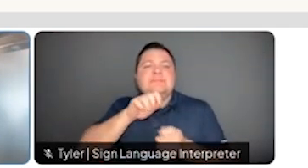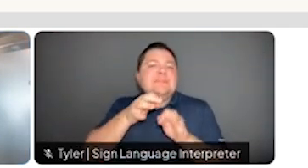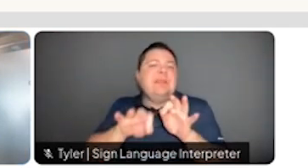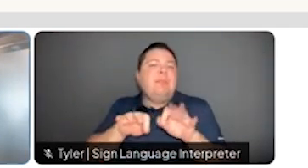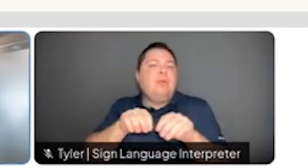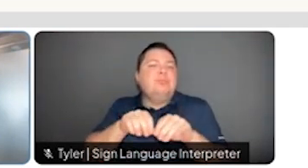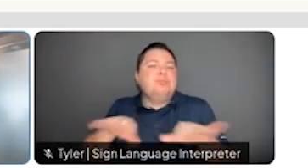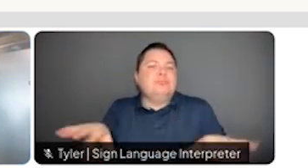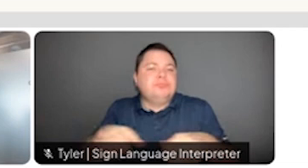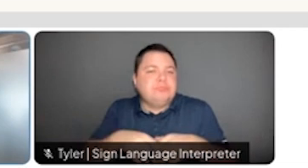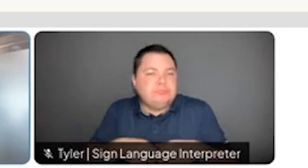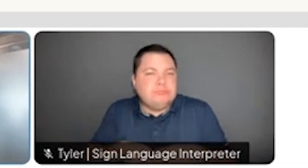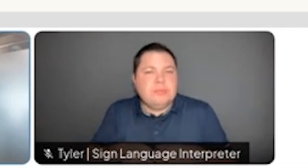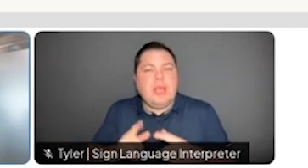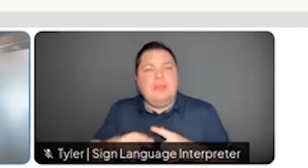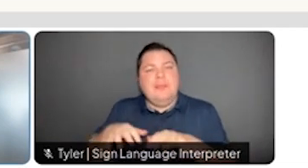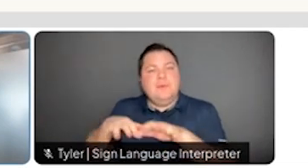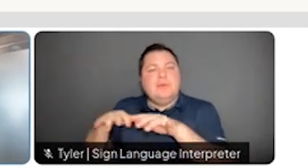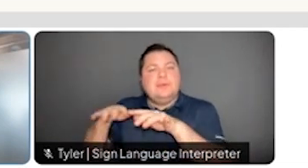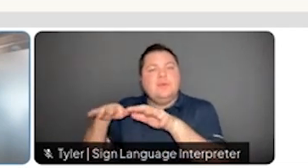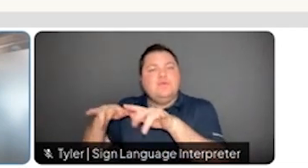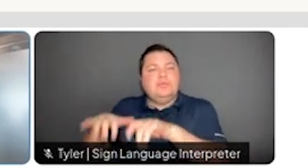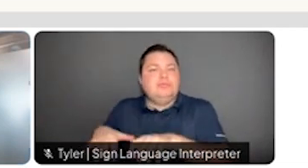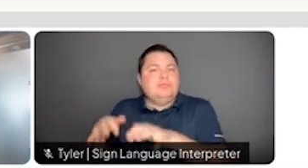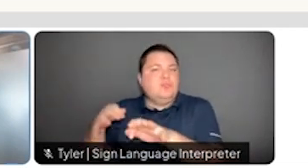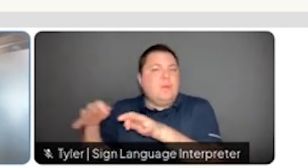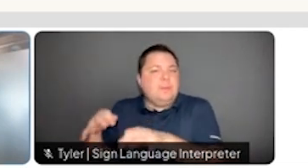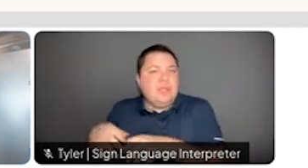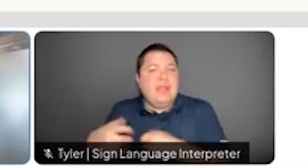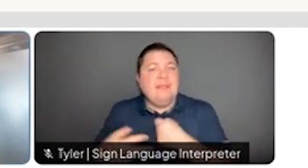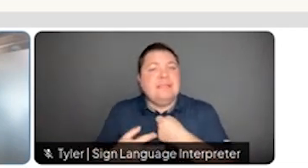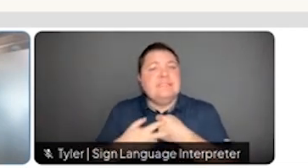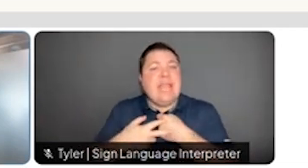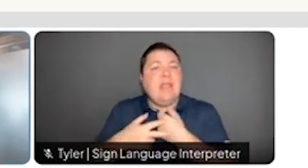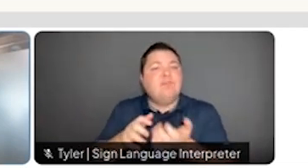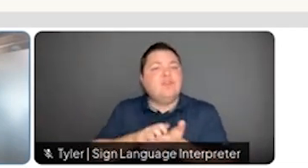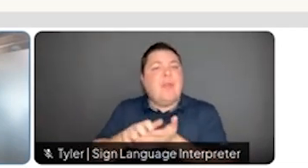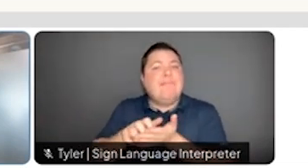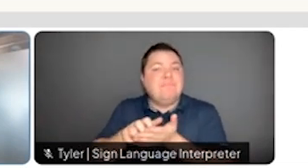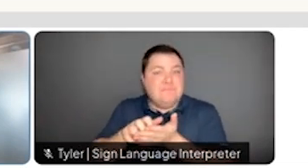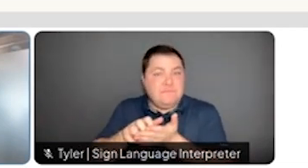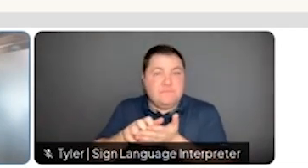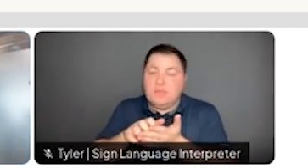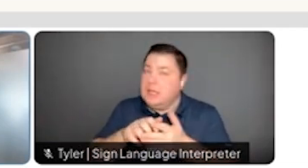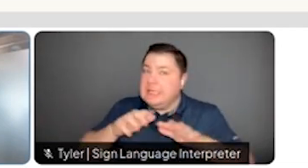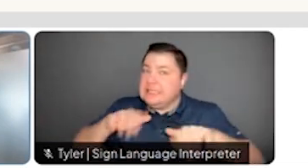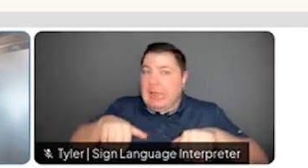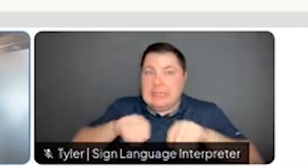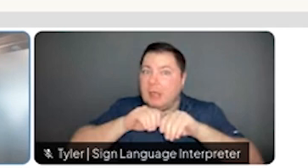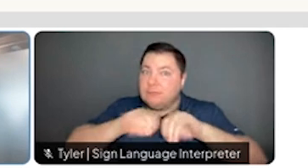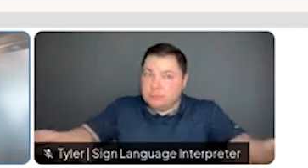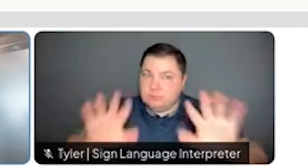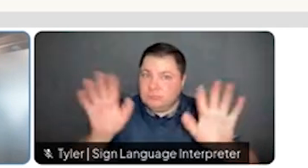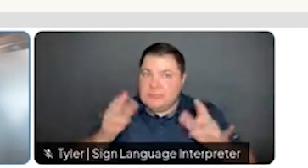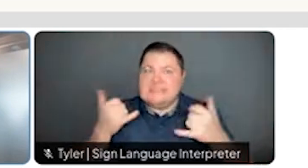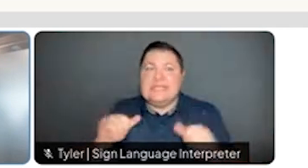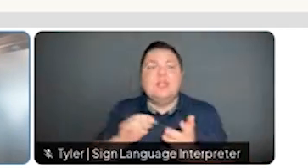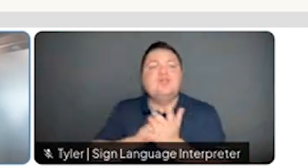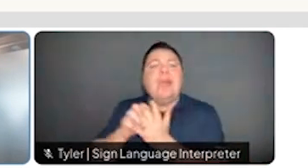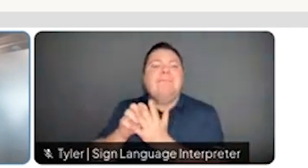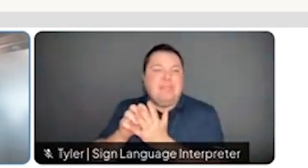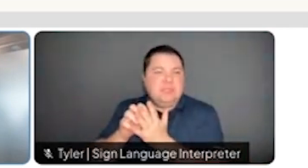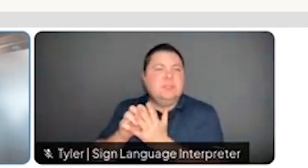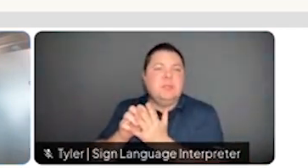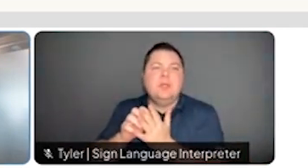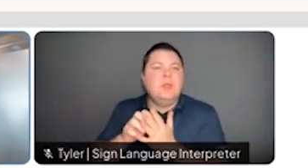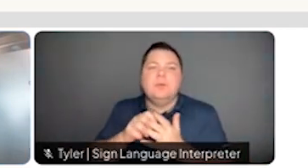in the description, and let's go ahead and save the draft, at which point it hasn't been released yet. It's still in draft mode, but you're not going to